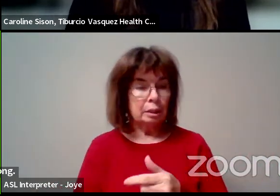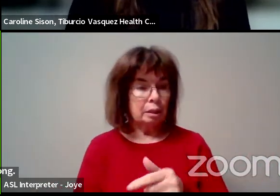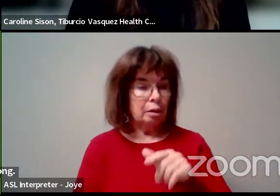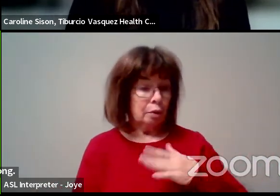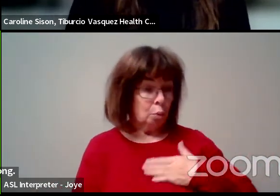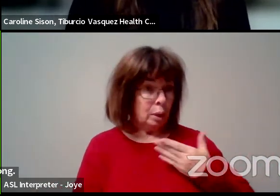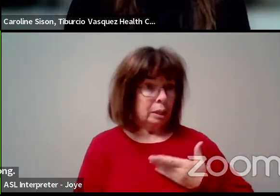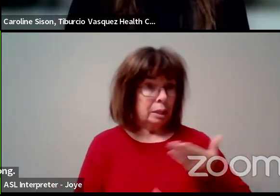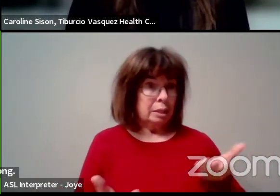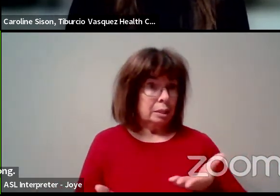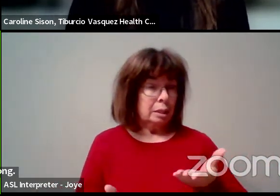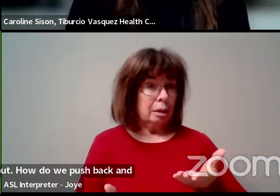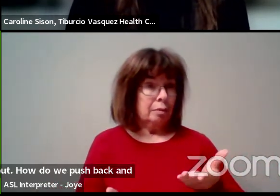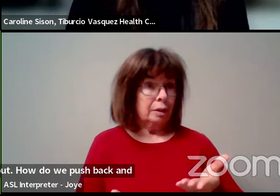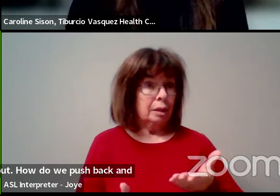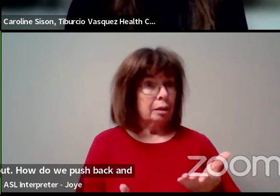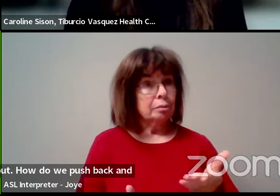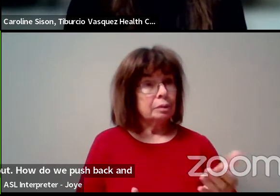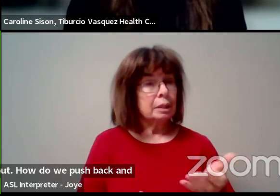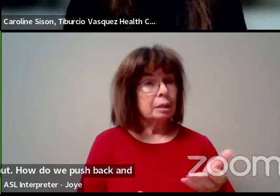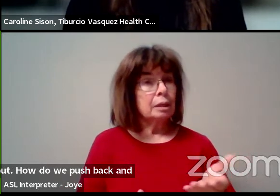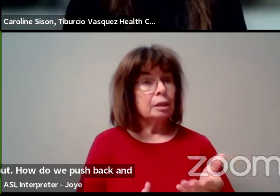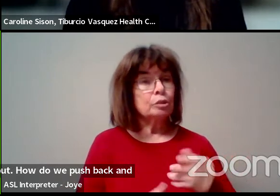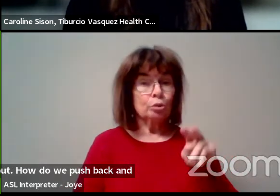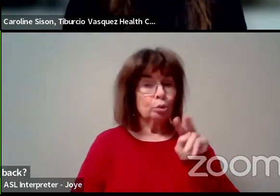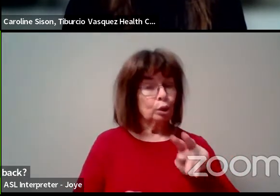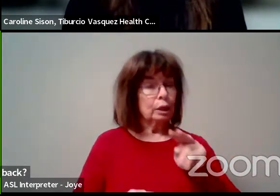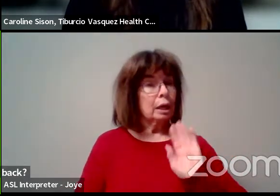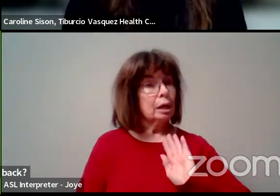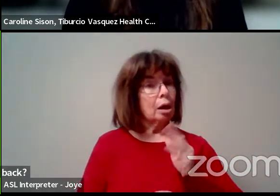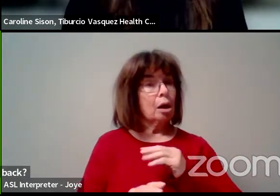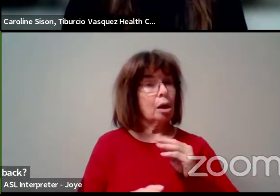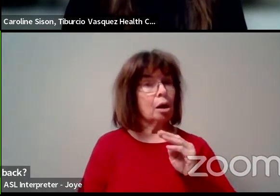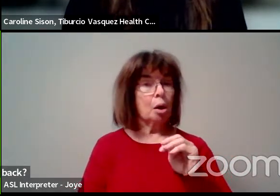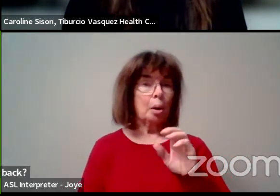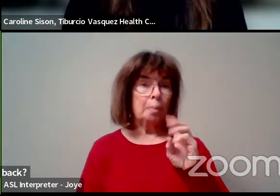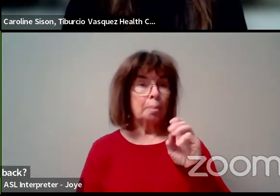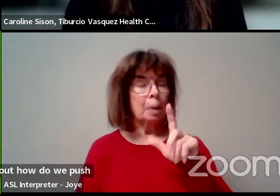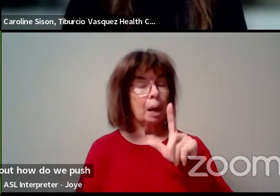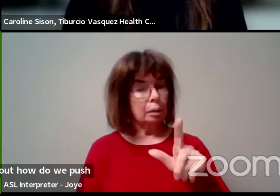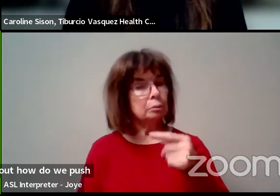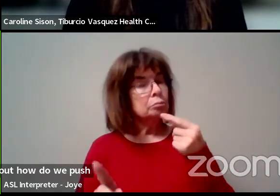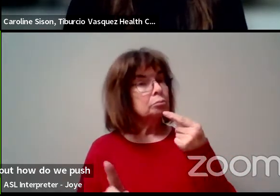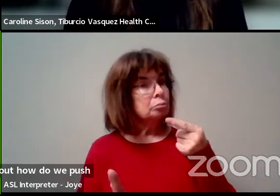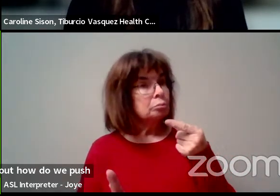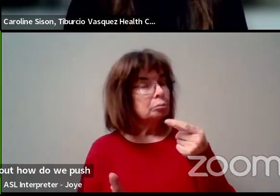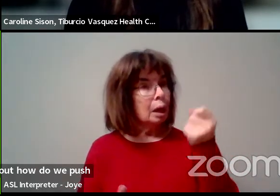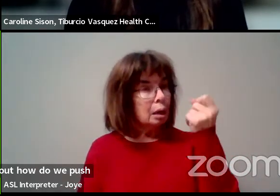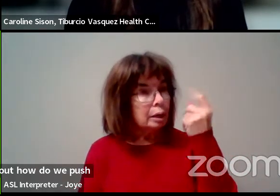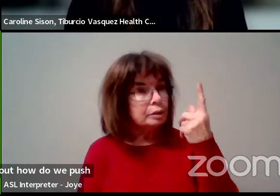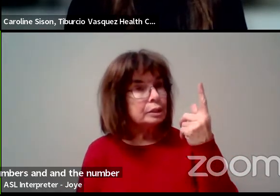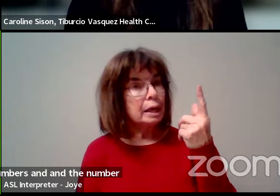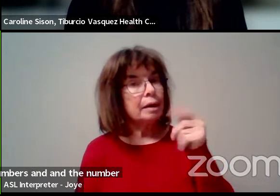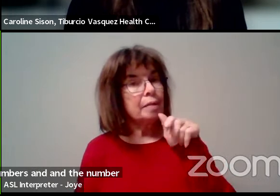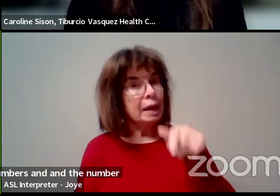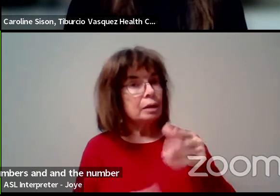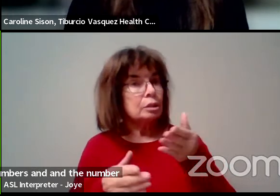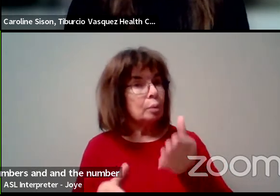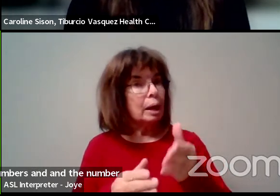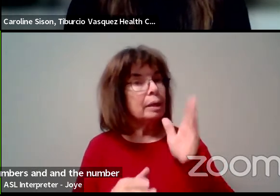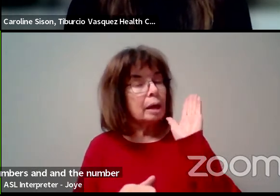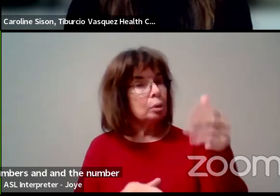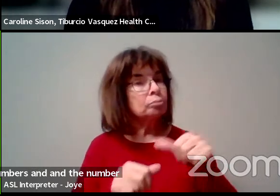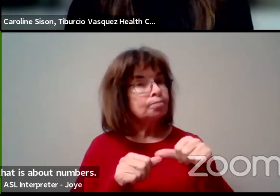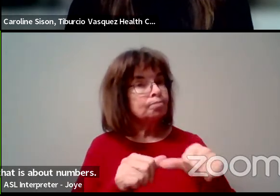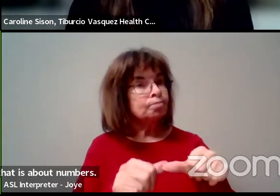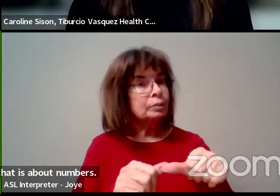Oakland, looking at this model and understanding that it is a way for something that is sustainable, that